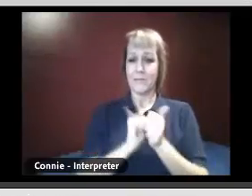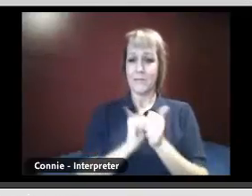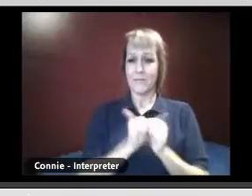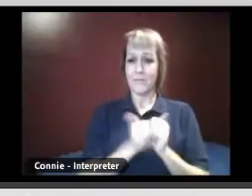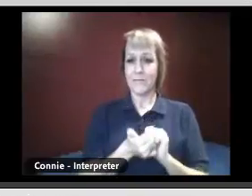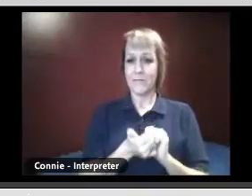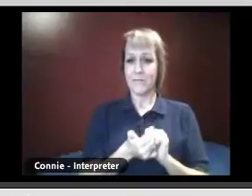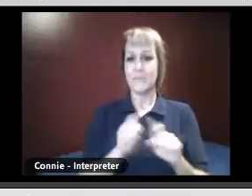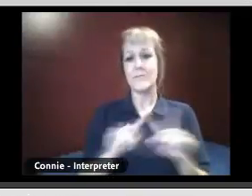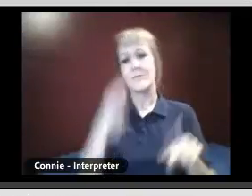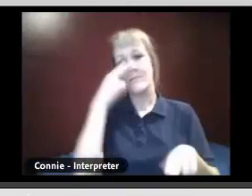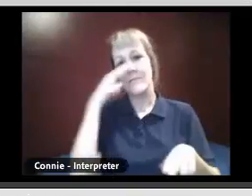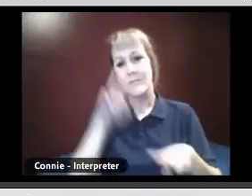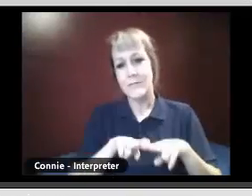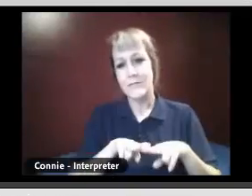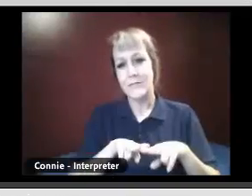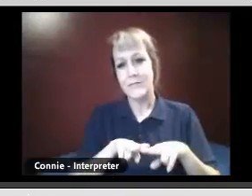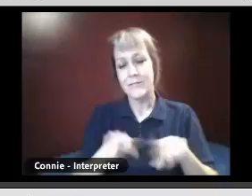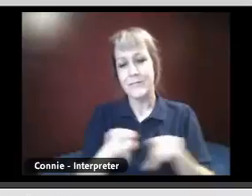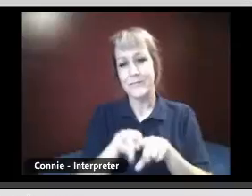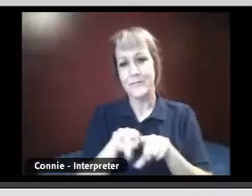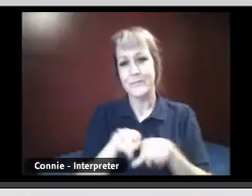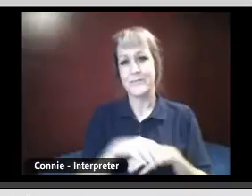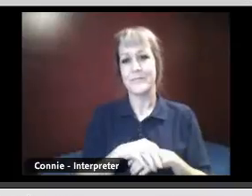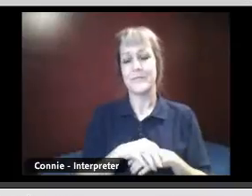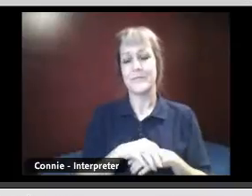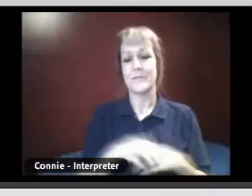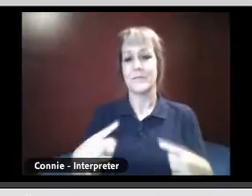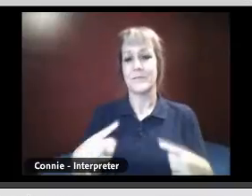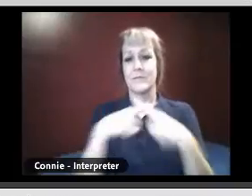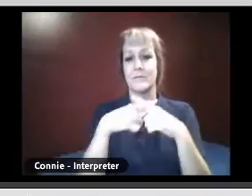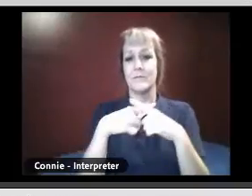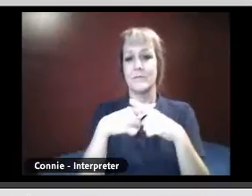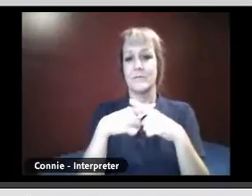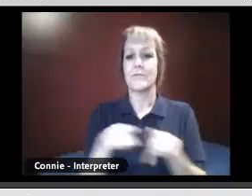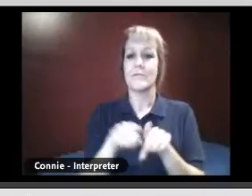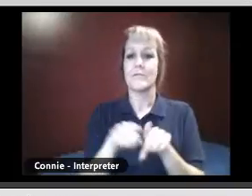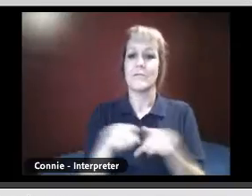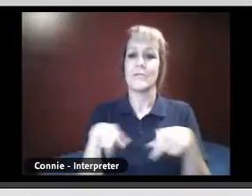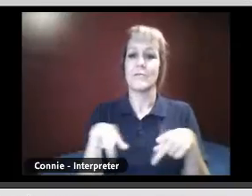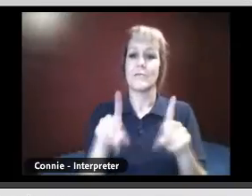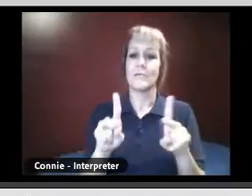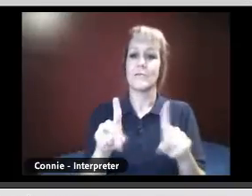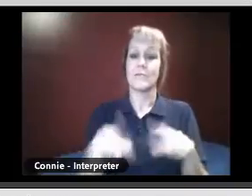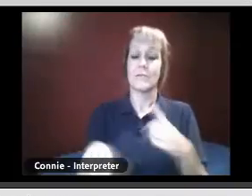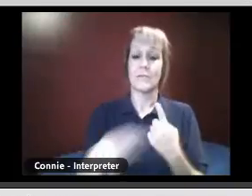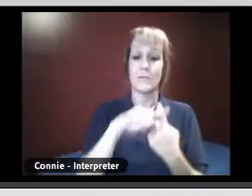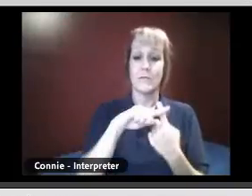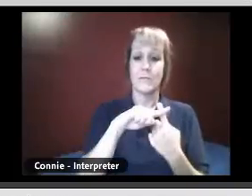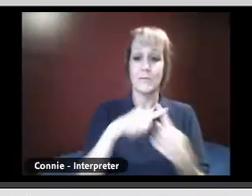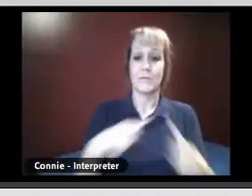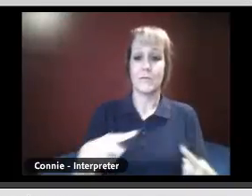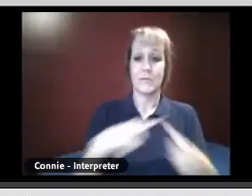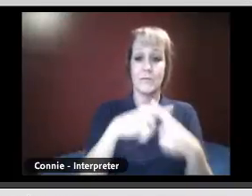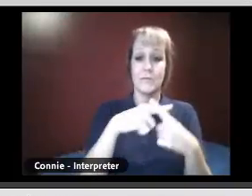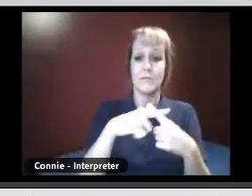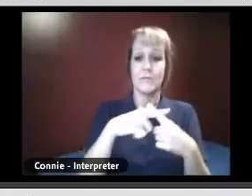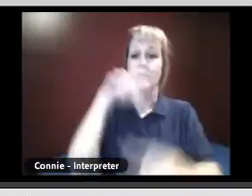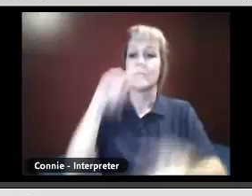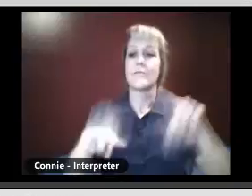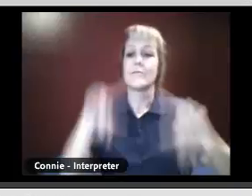it's a fun one too, right? And conflict also allows you, constructive conflict, what can come out is a diversity of